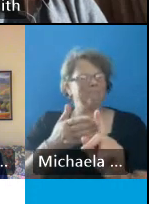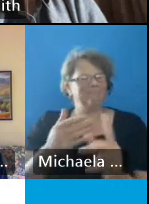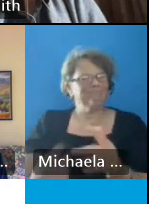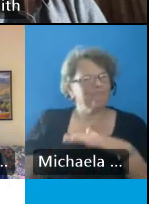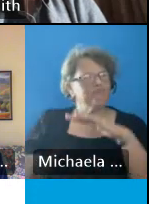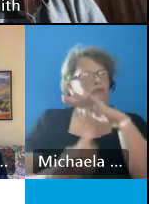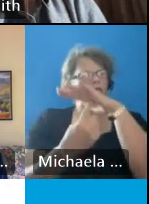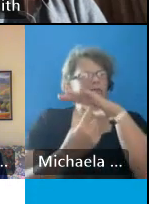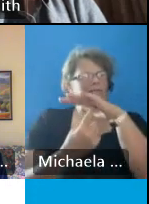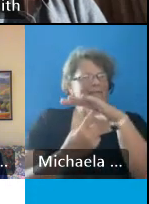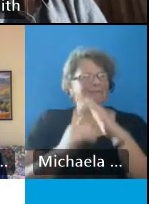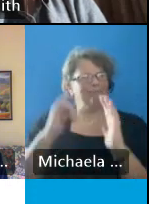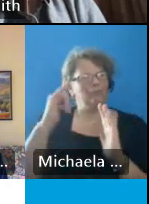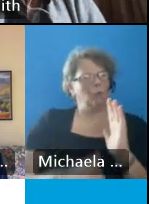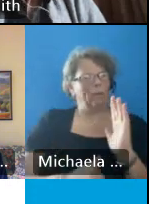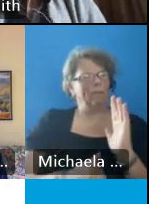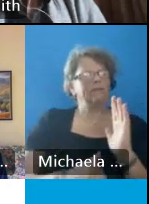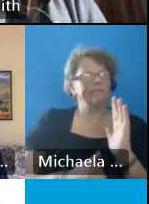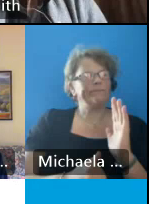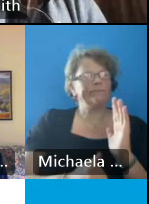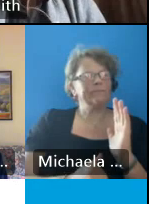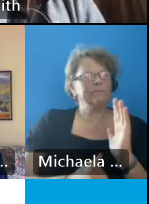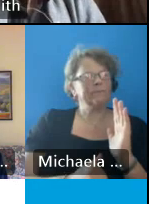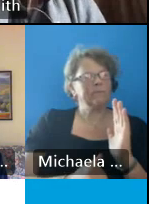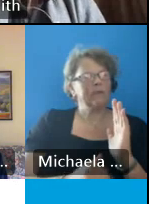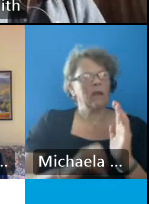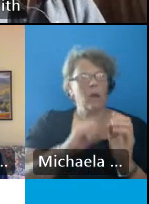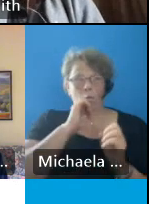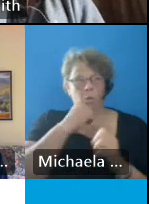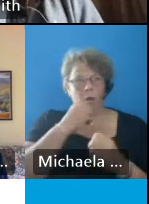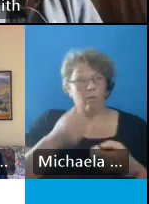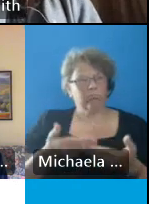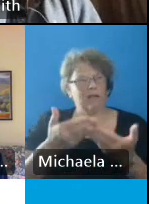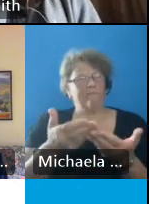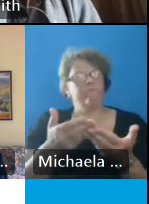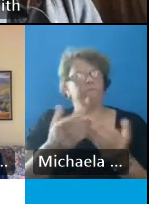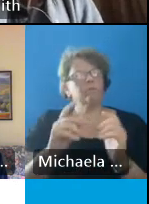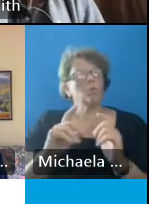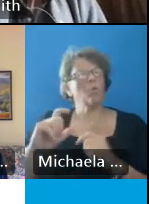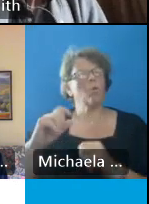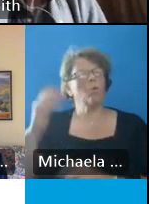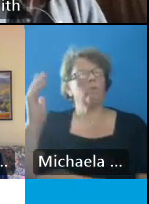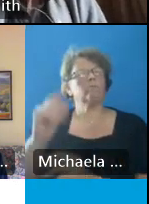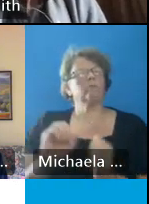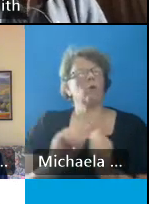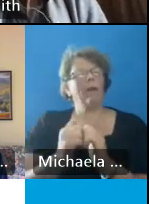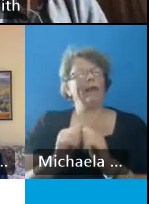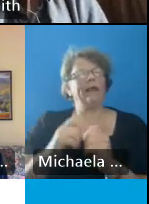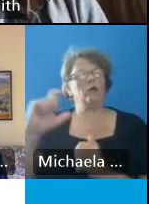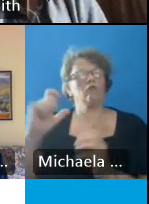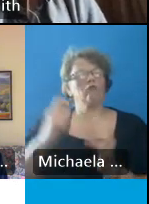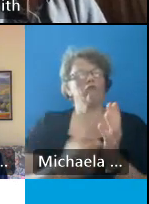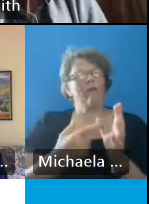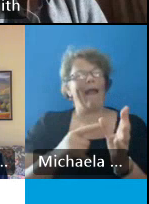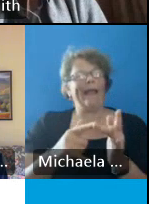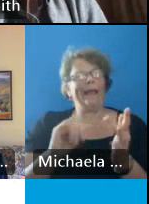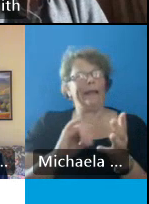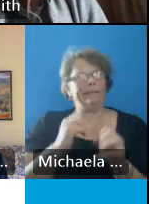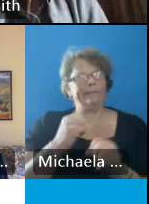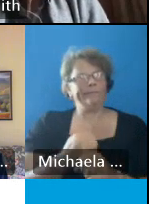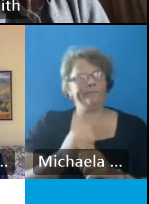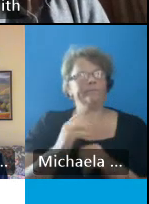the documentation. So what I'm going to do, and then I'll hand to my colleague Craig to get into a bit more of the detail. And Craig